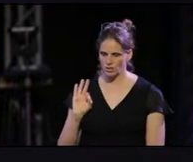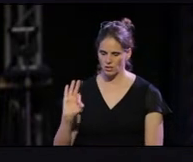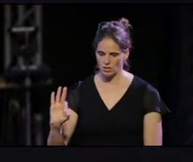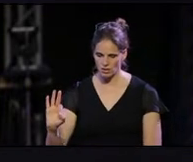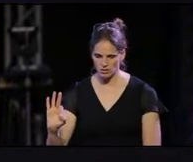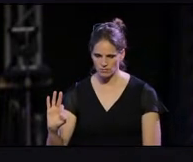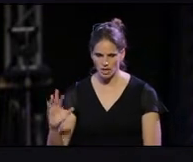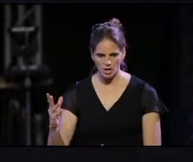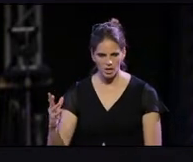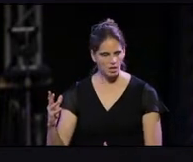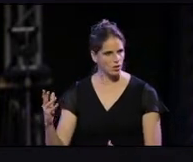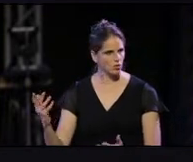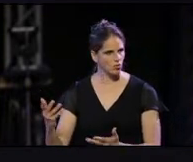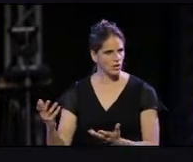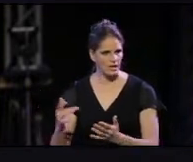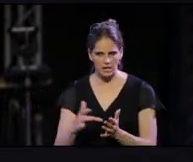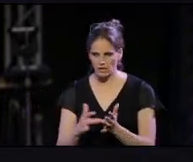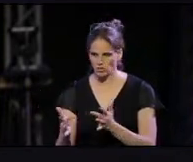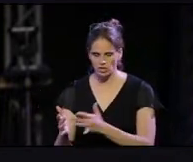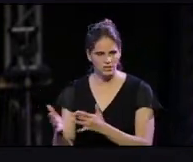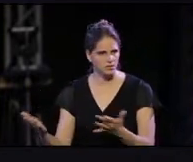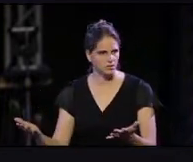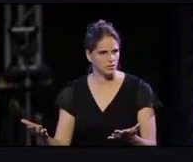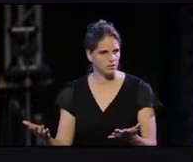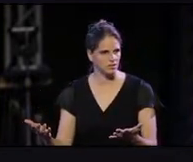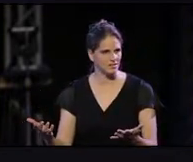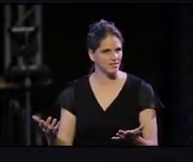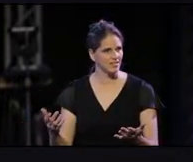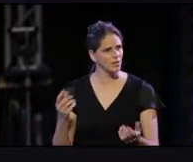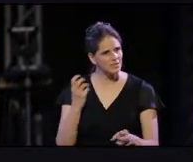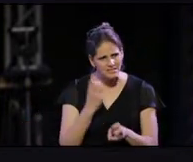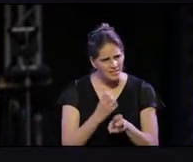that actually believing in a resurrection is a hard thing?